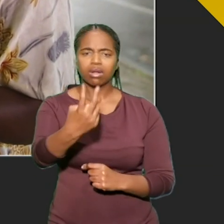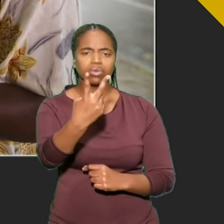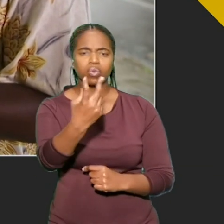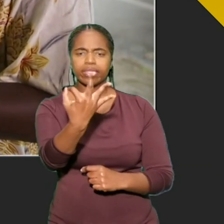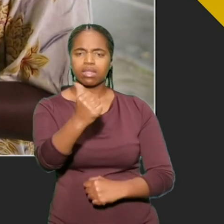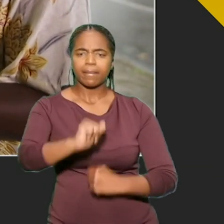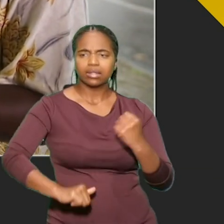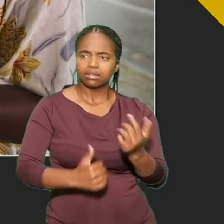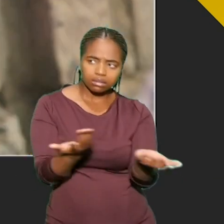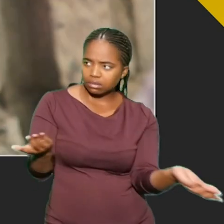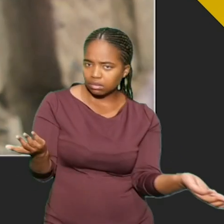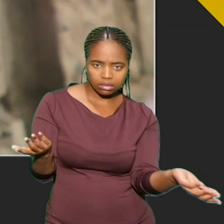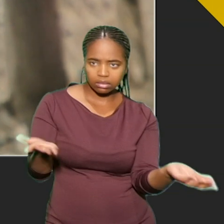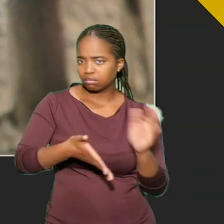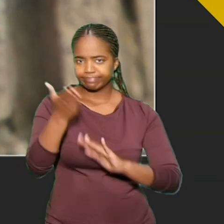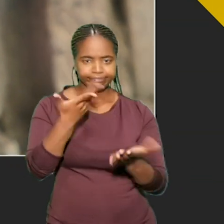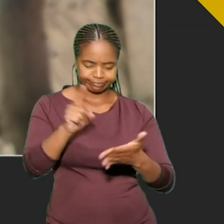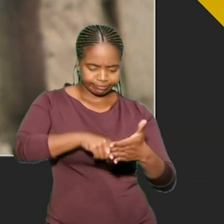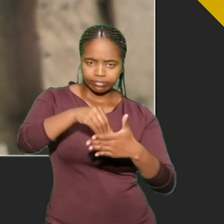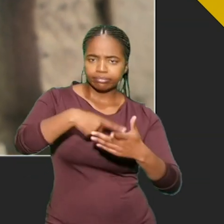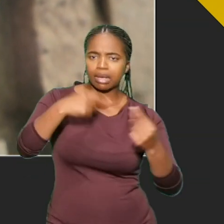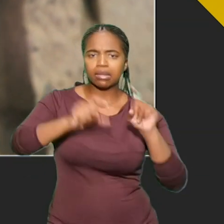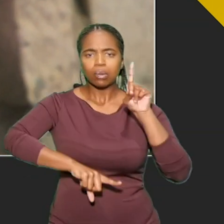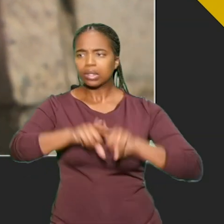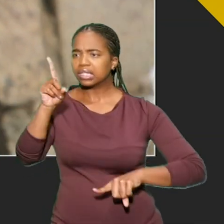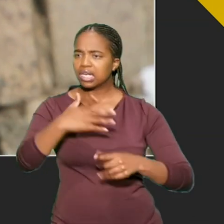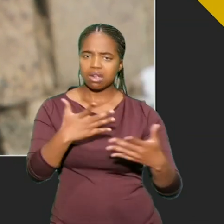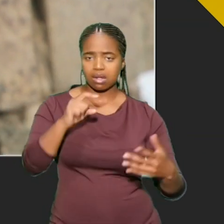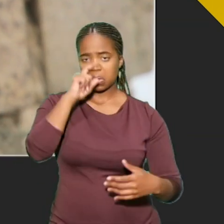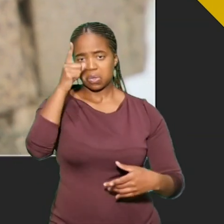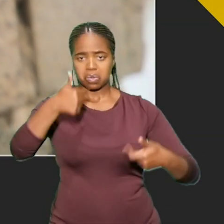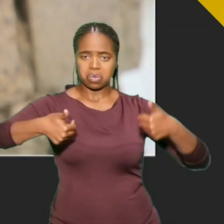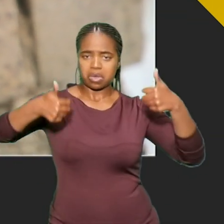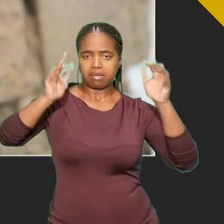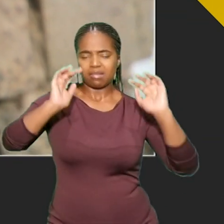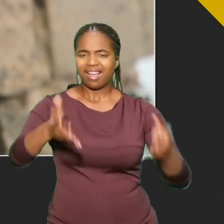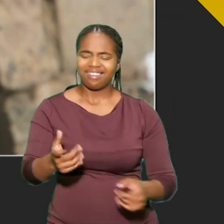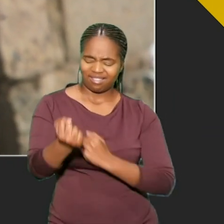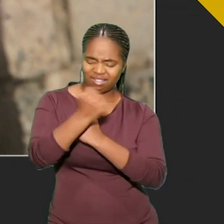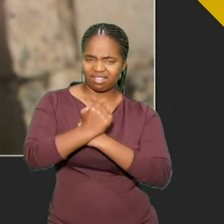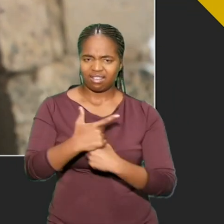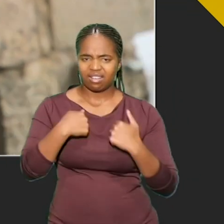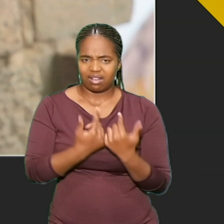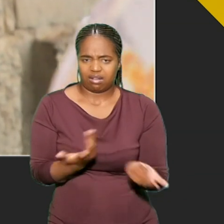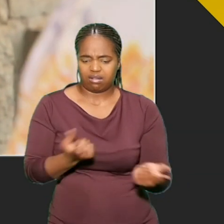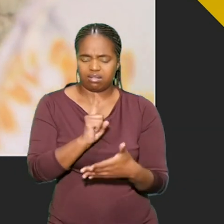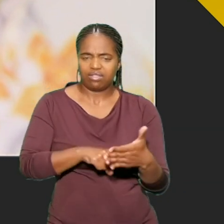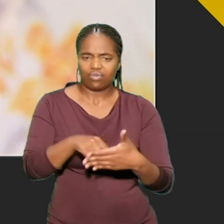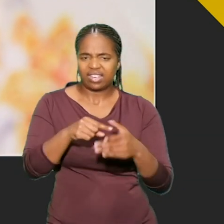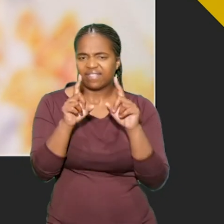time awusababoni after my election sebewinile sebehleli lapha phezulu abasanandaba kunathi thina nama votes wethu